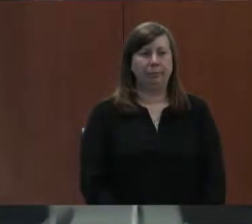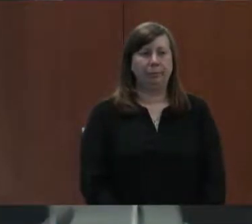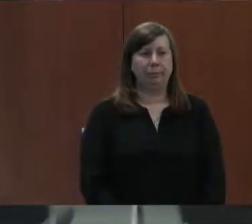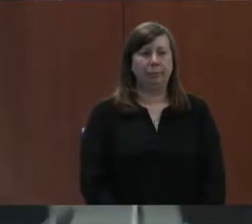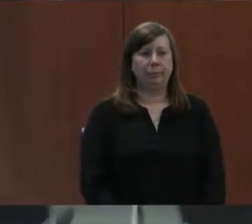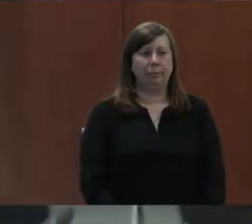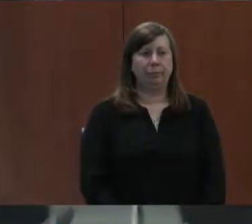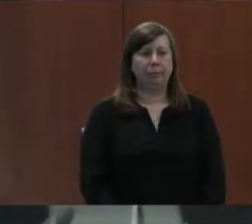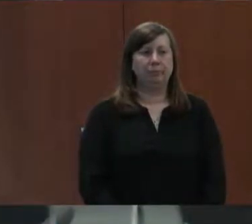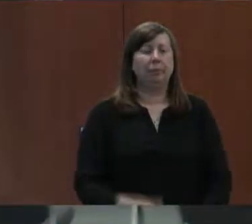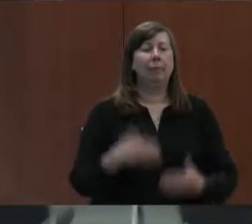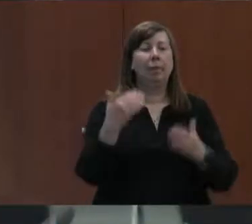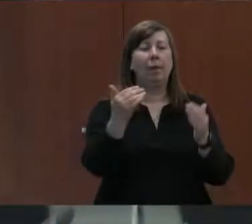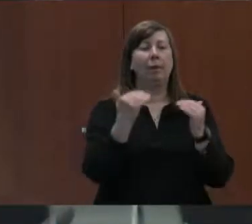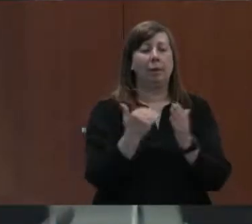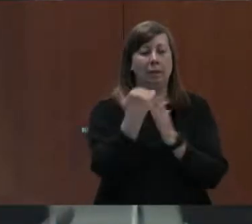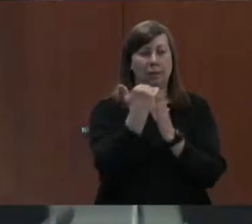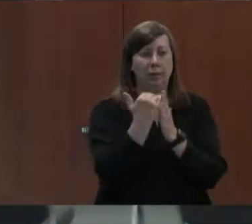Future agenda items.